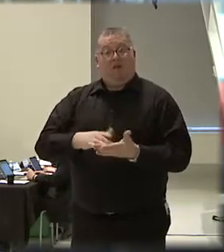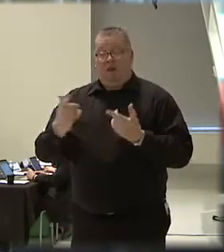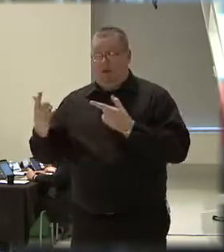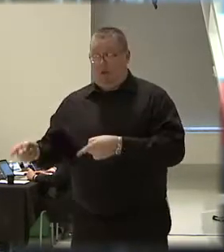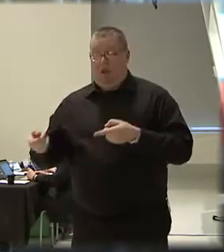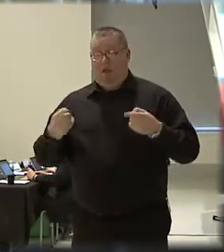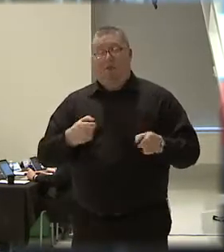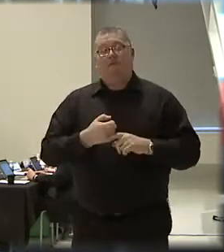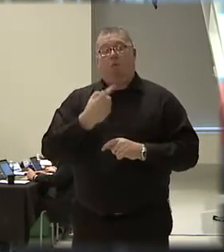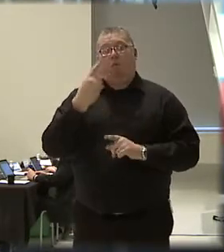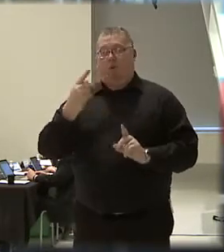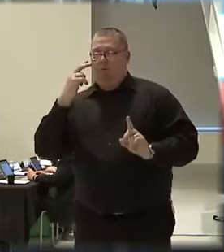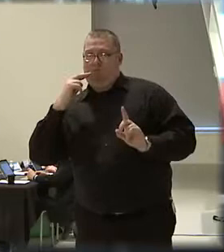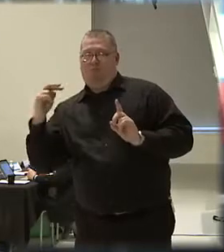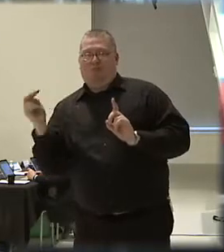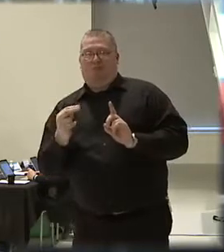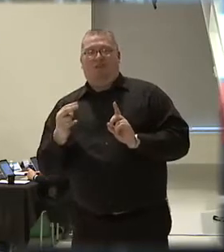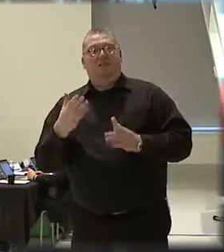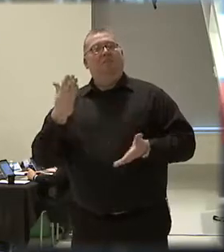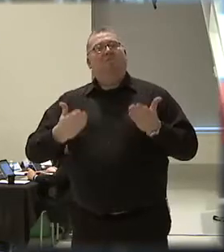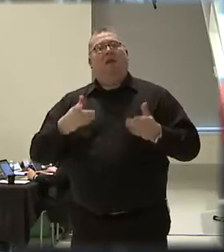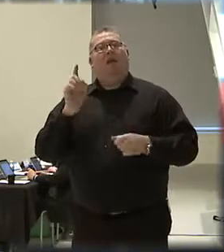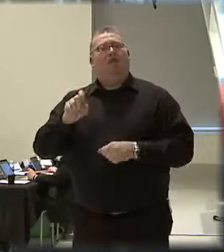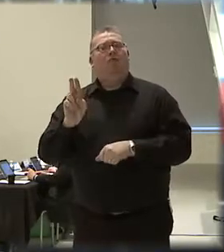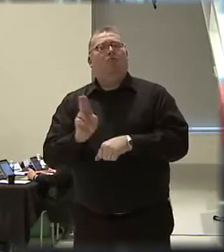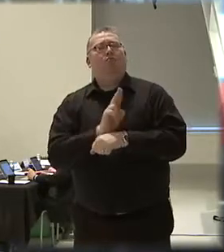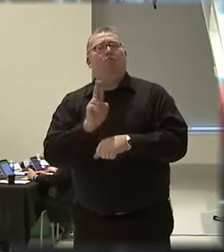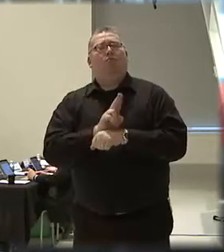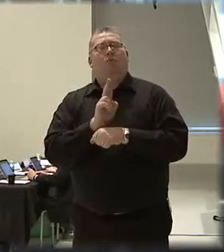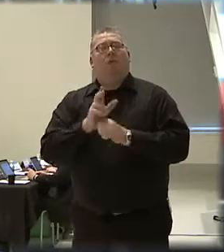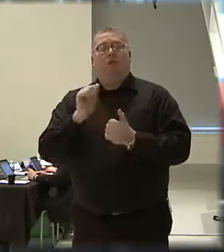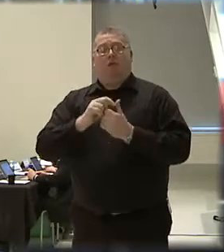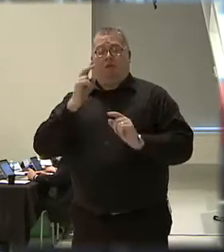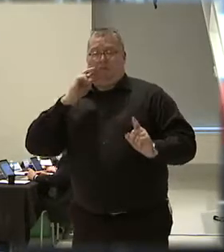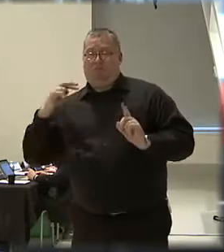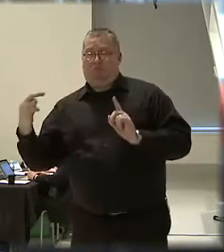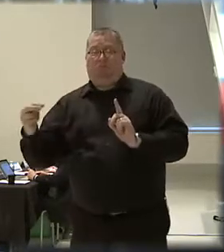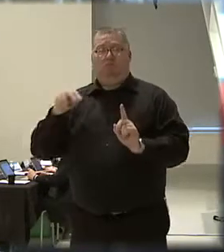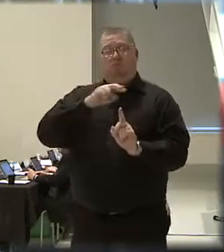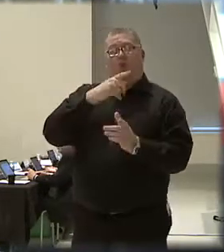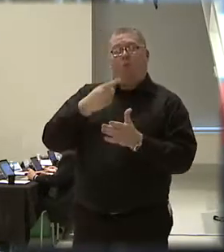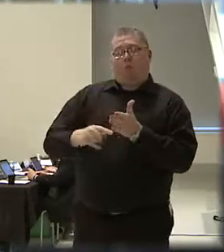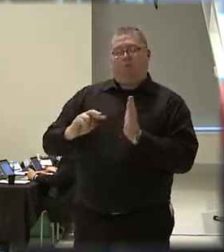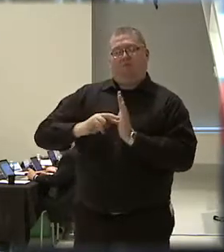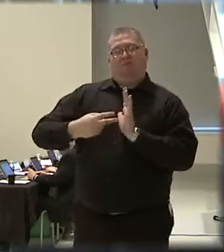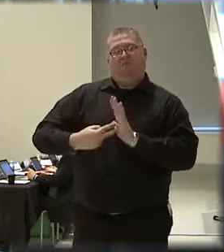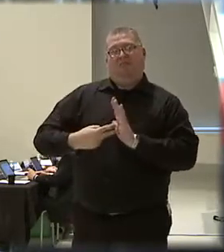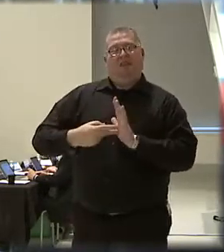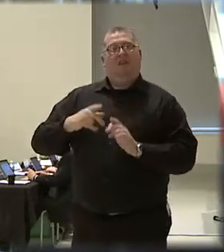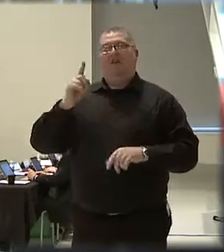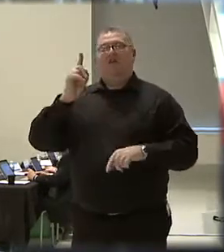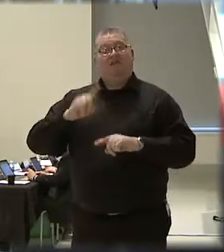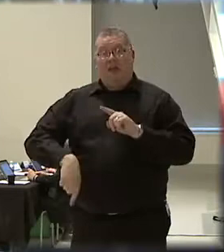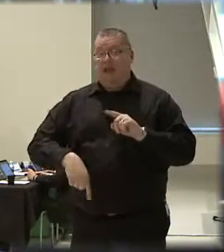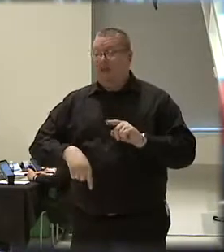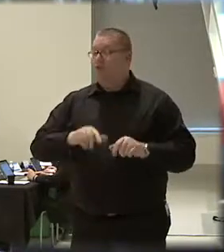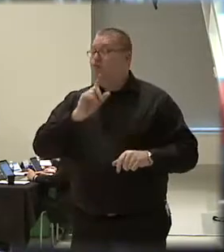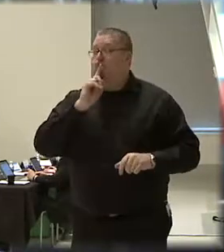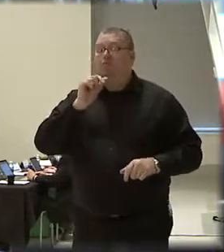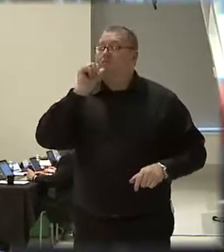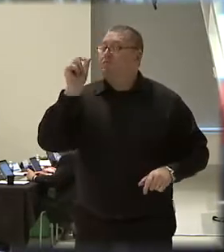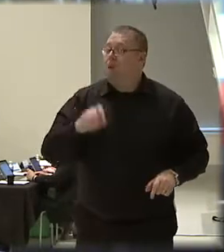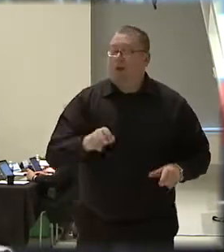single perspective. It must be used within the parameters for which it is intended. It cannot, nor should it be